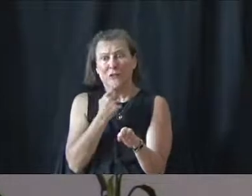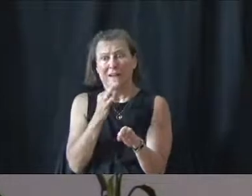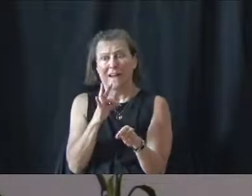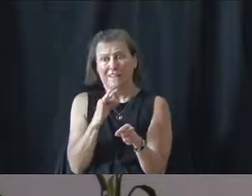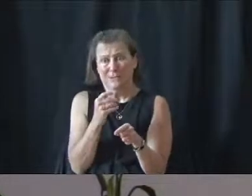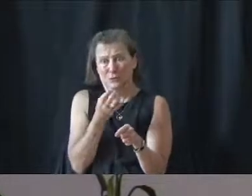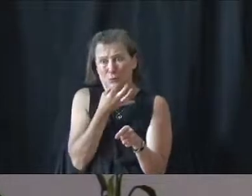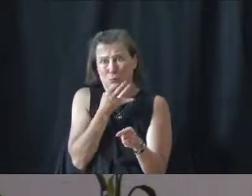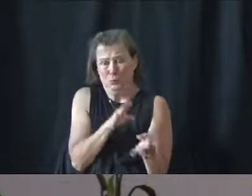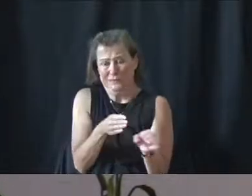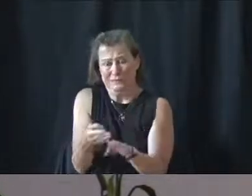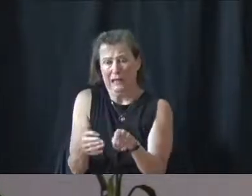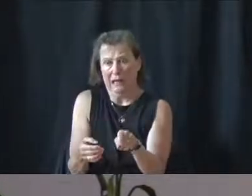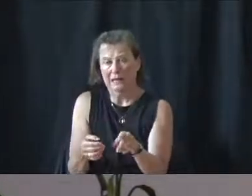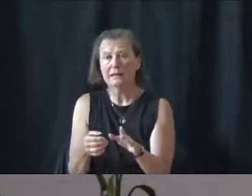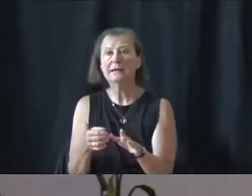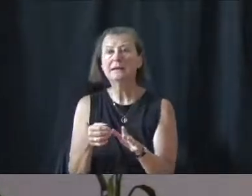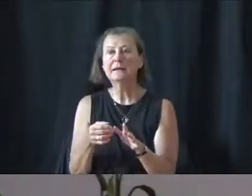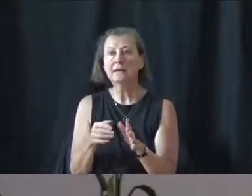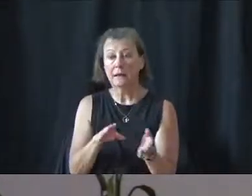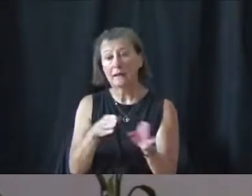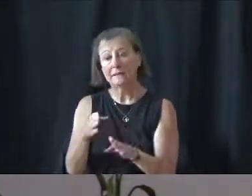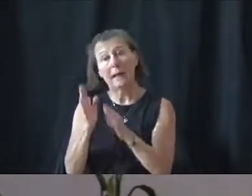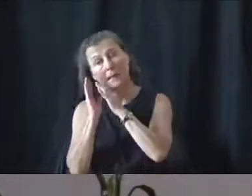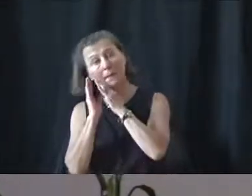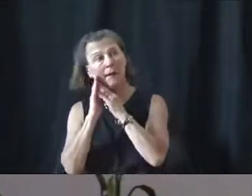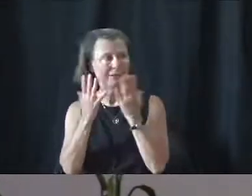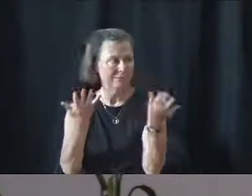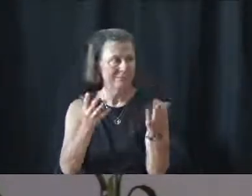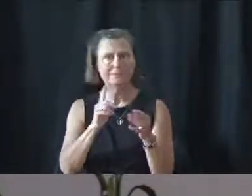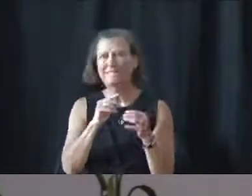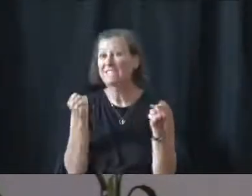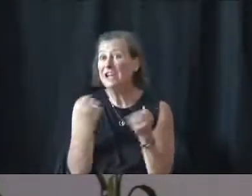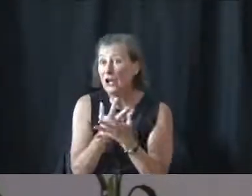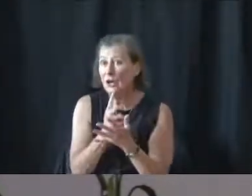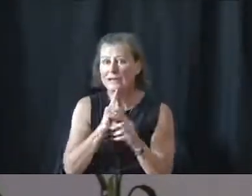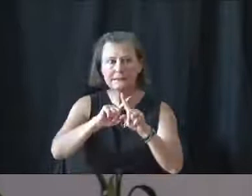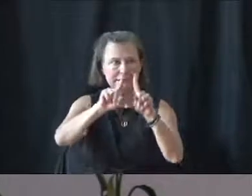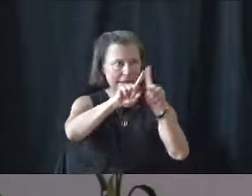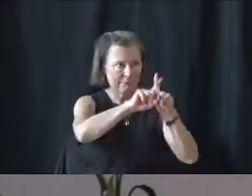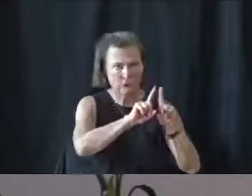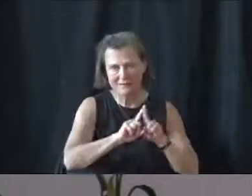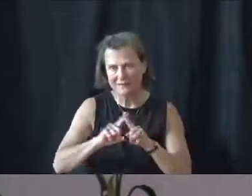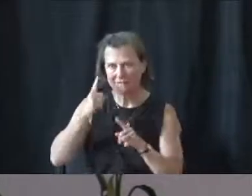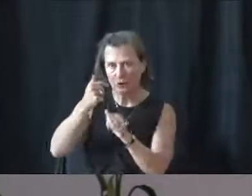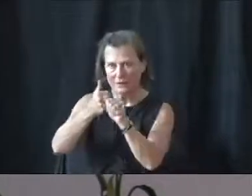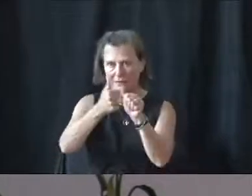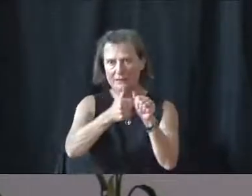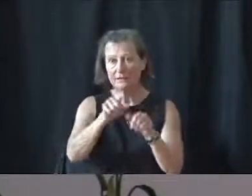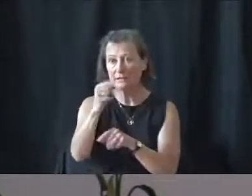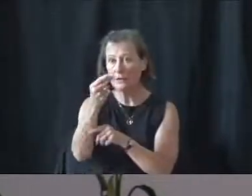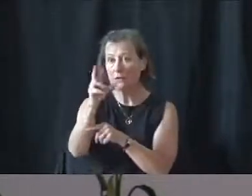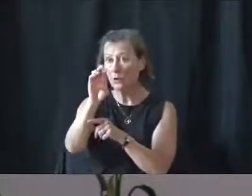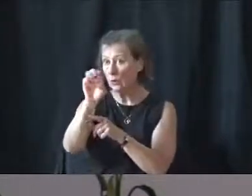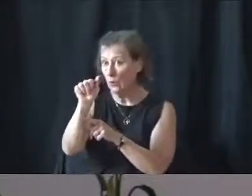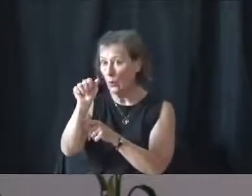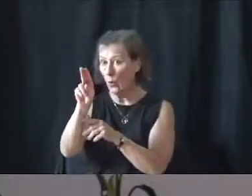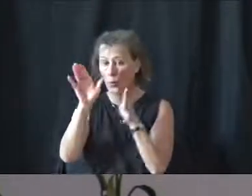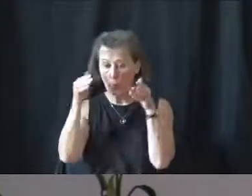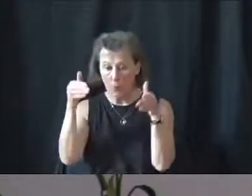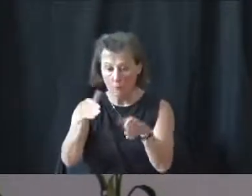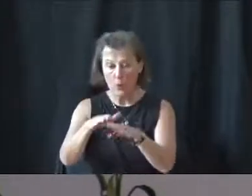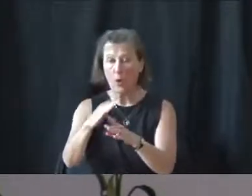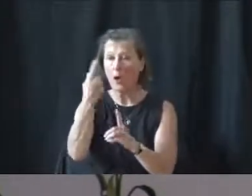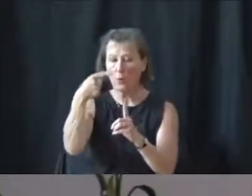The deathbed fear is somewhat different for each of us. Thoreau here focuses on a particular angle which